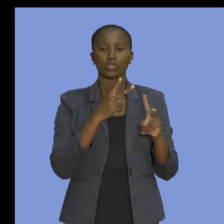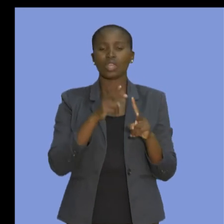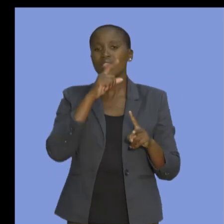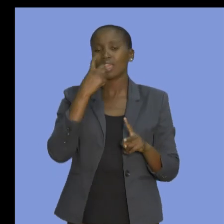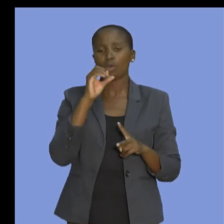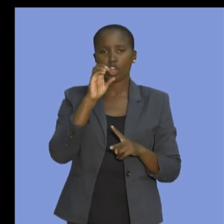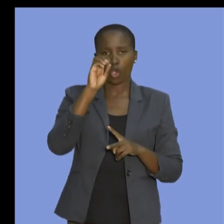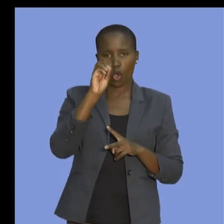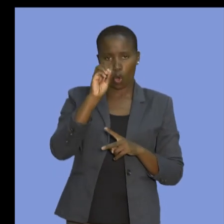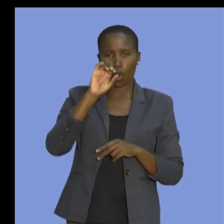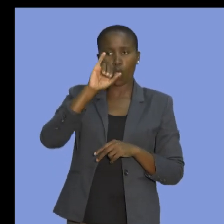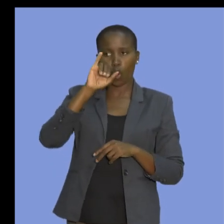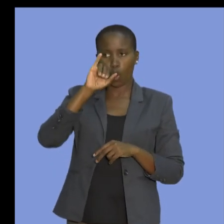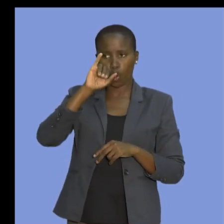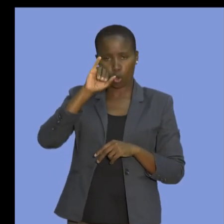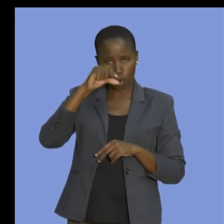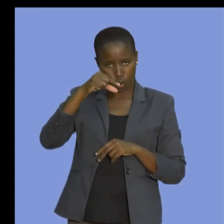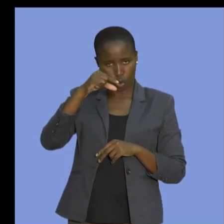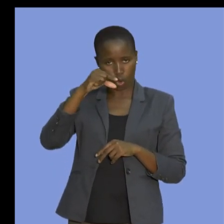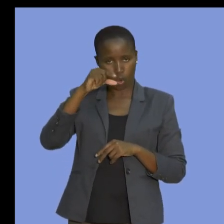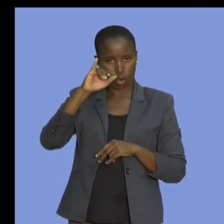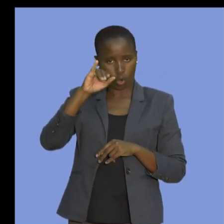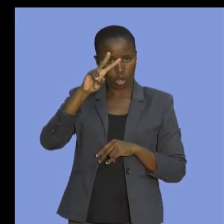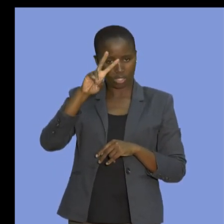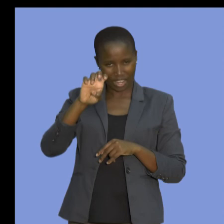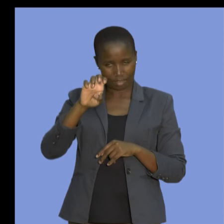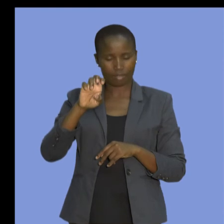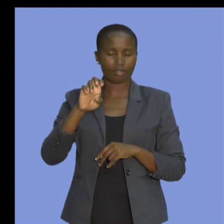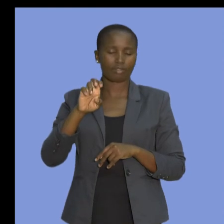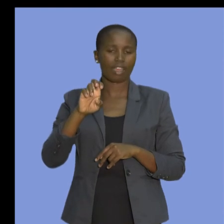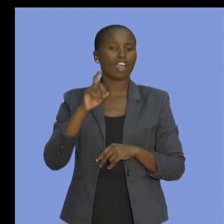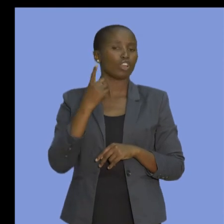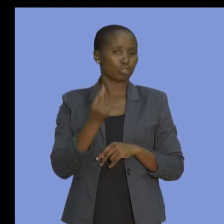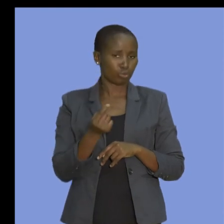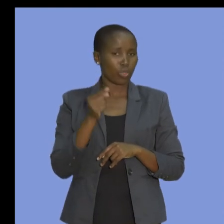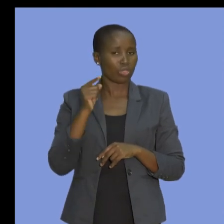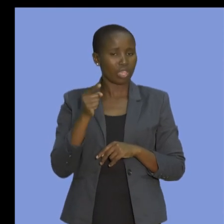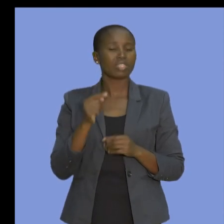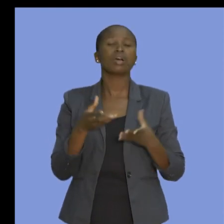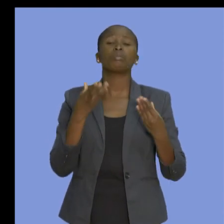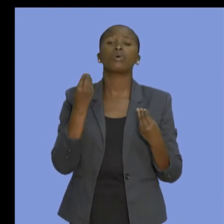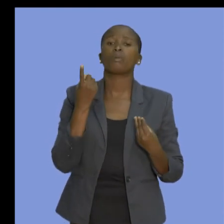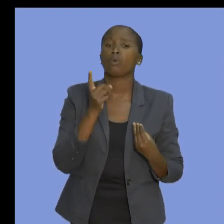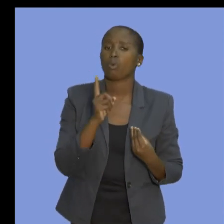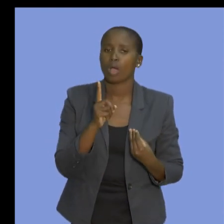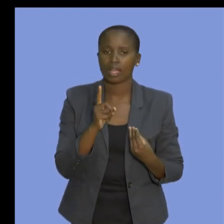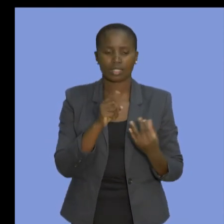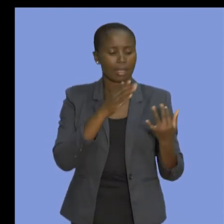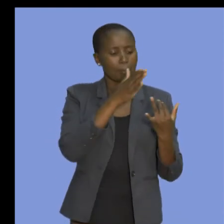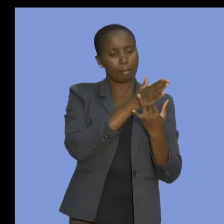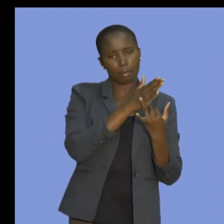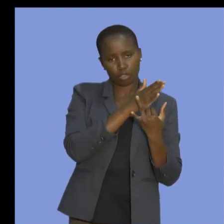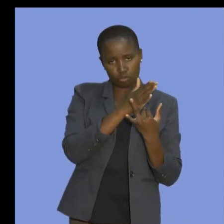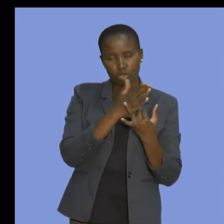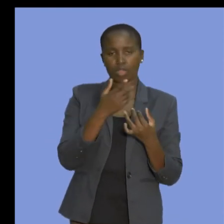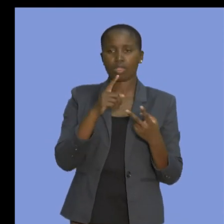curve. So cumulative frequency used to obtain an estimate of median quartiles